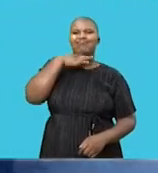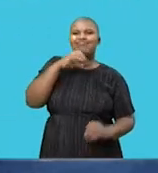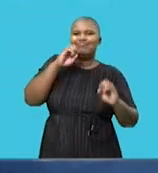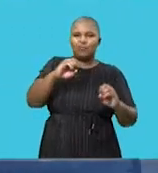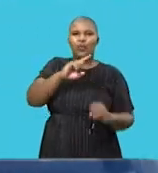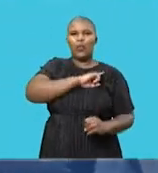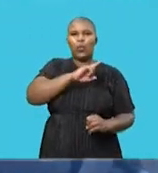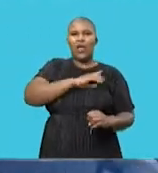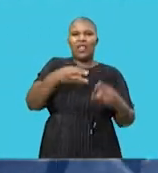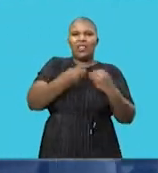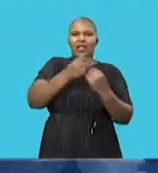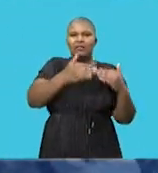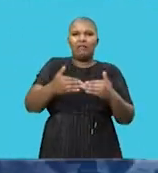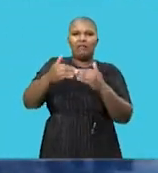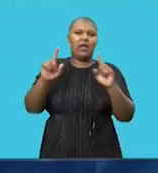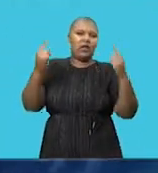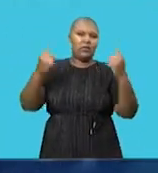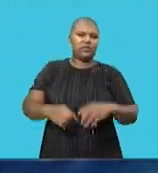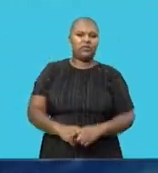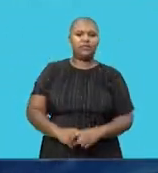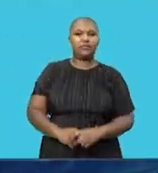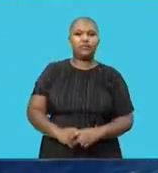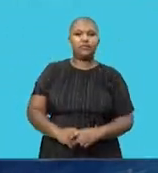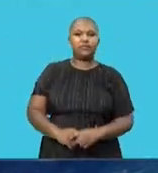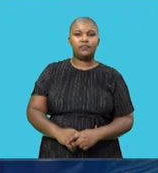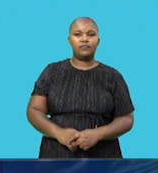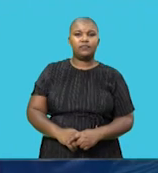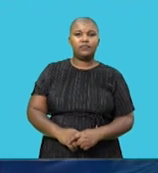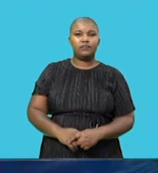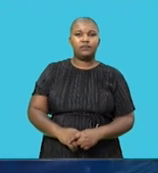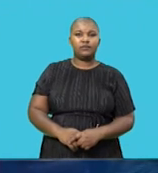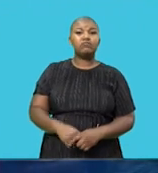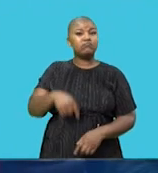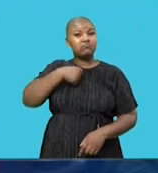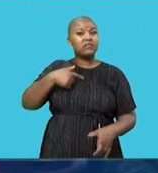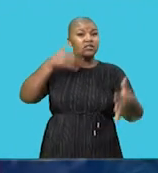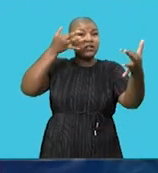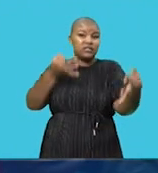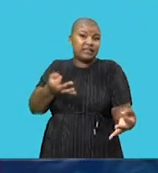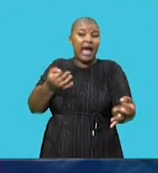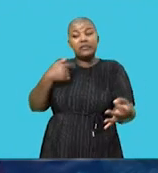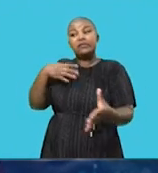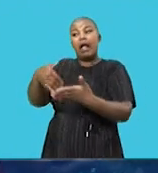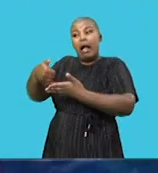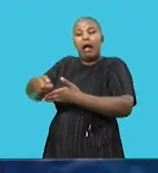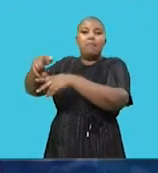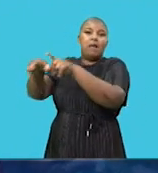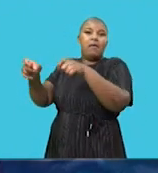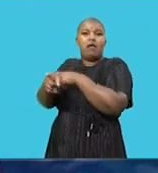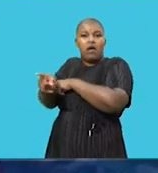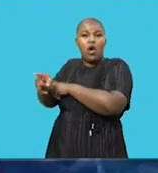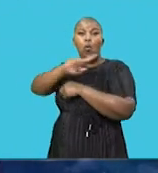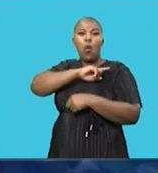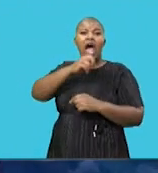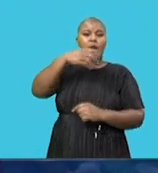nazo njengabantu esebekhulile. We decided ukuthi asibancedeni ngoba they haven't been getting any response from uPremier